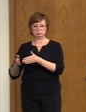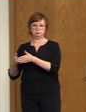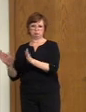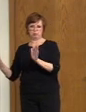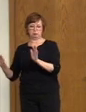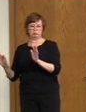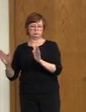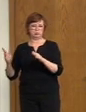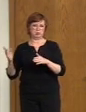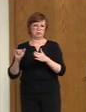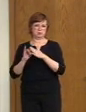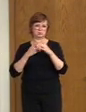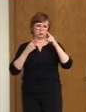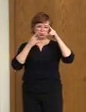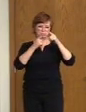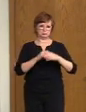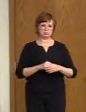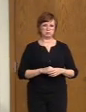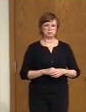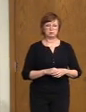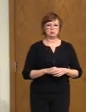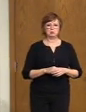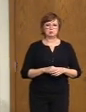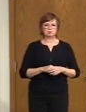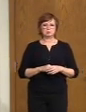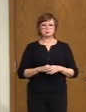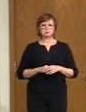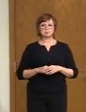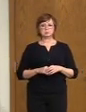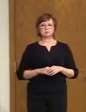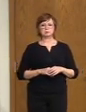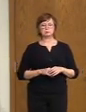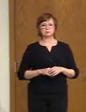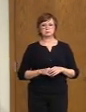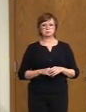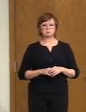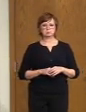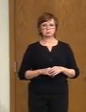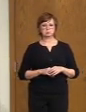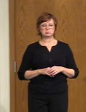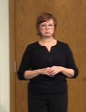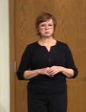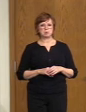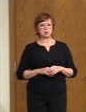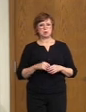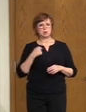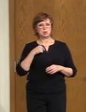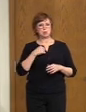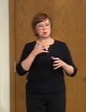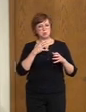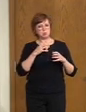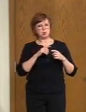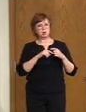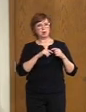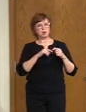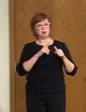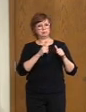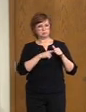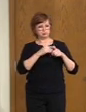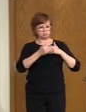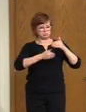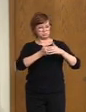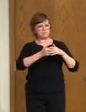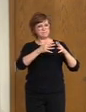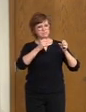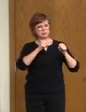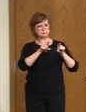have all of the product at the start of the season, and you can administer as quickly as possible at mass sites, etc. This